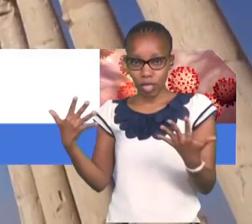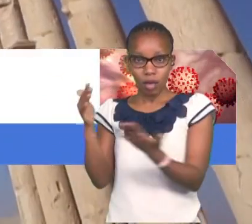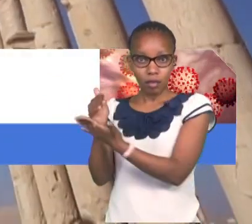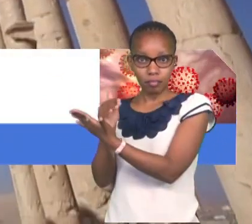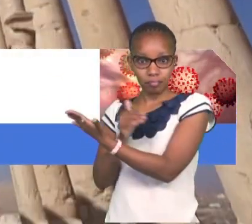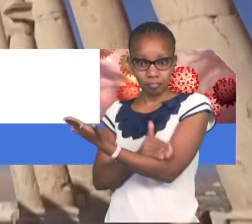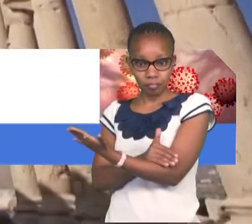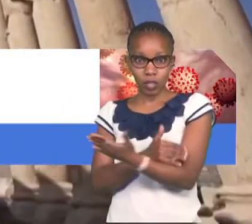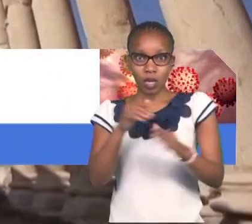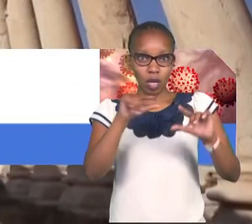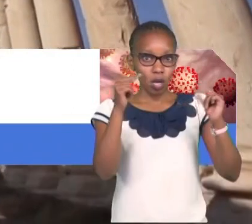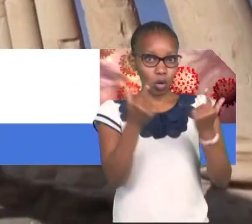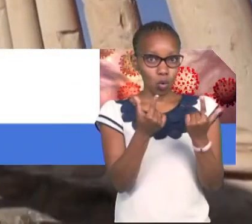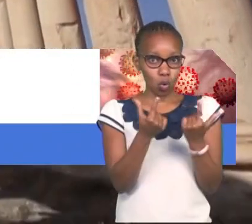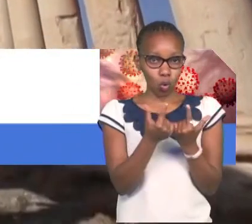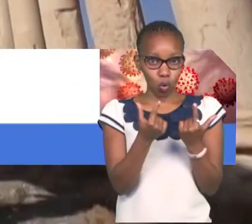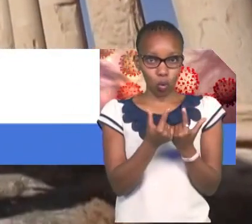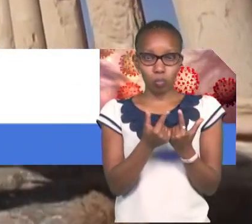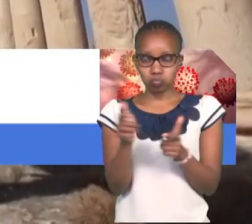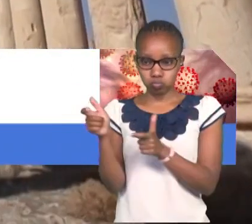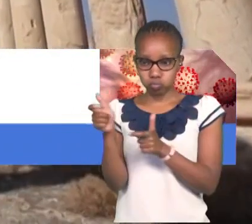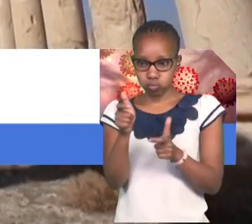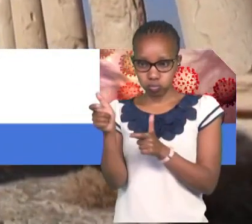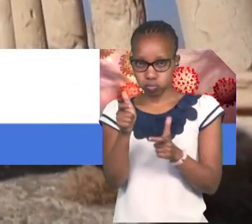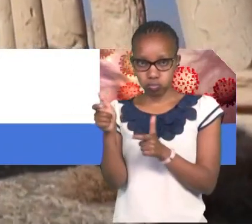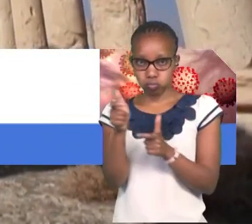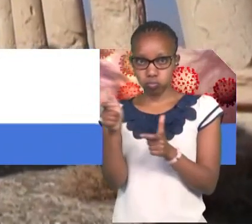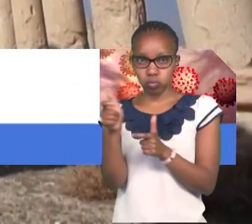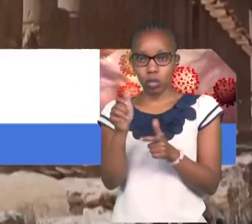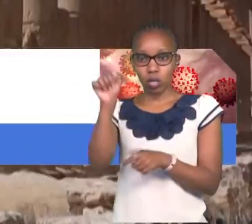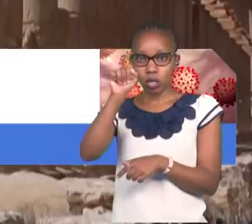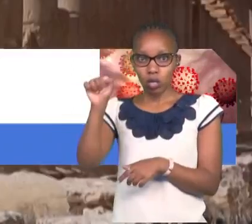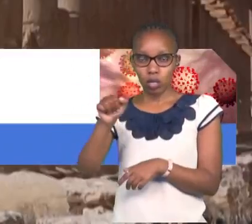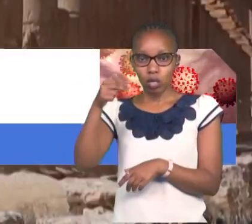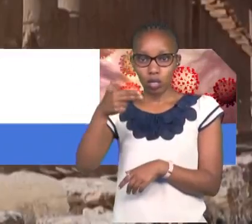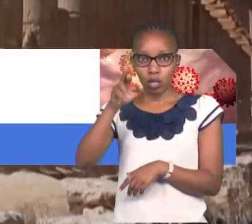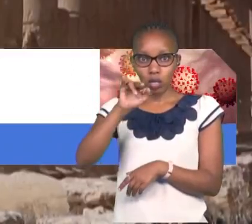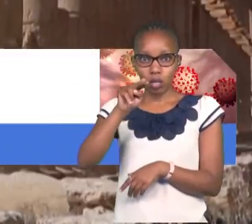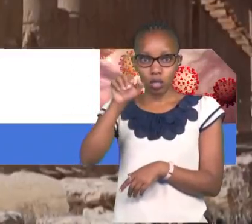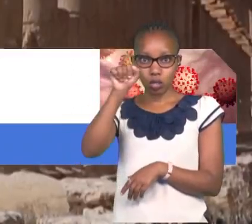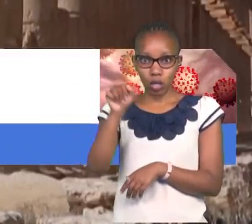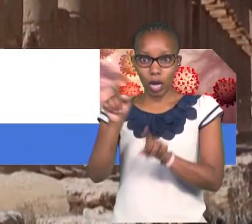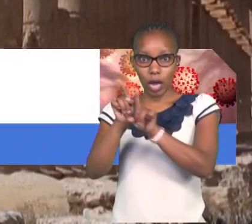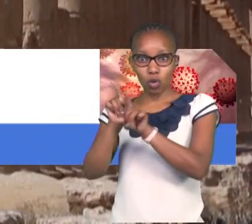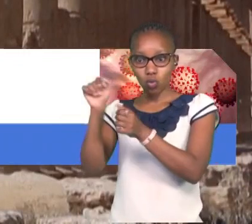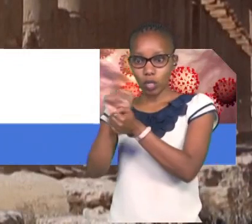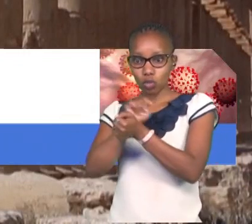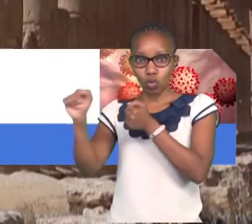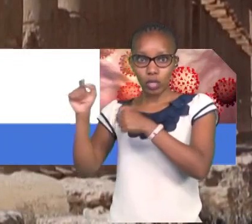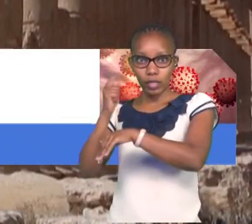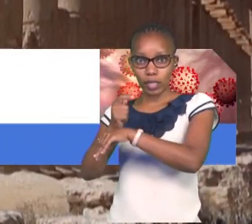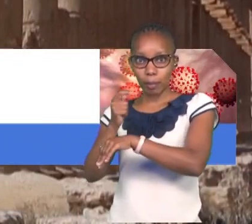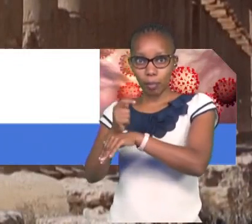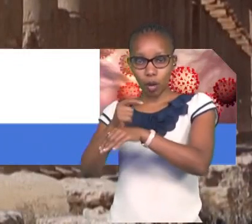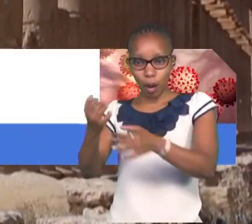The jihadists rigged Palmyra's famed shrine of Baal Shamin and blew it up, and also destroyed the Temple of Baal, blew up the